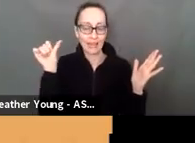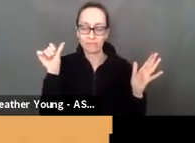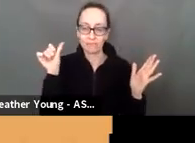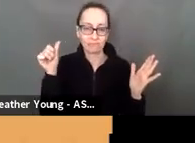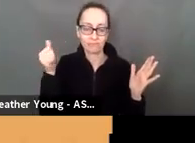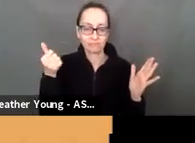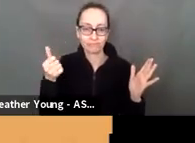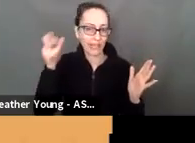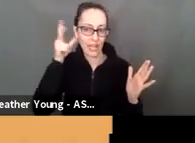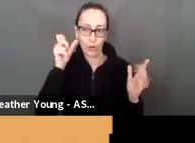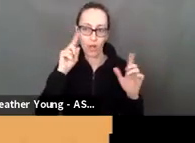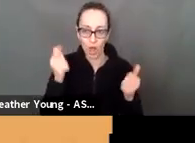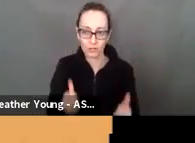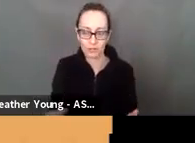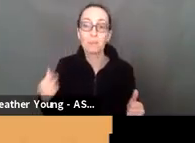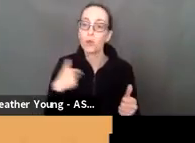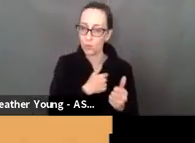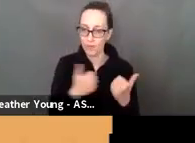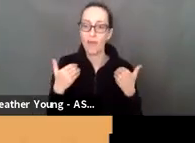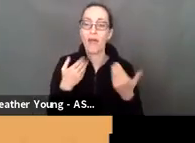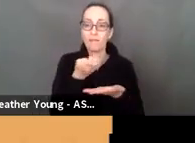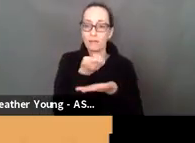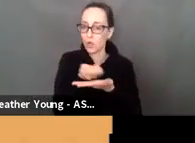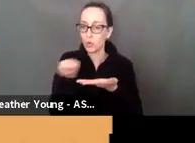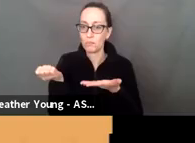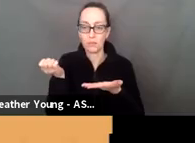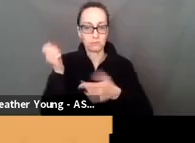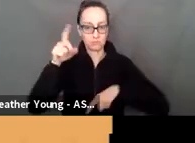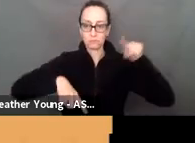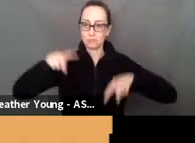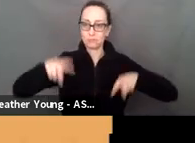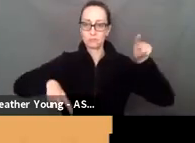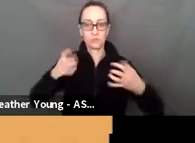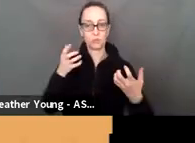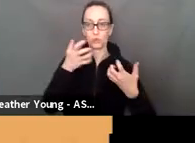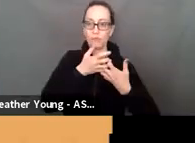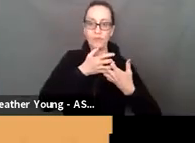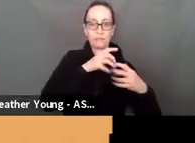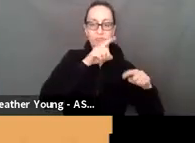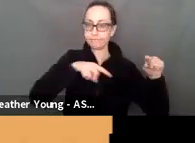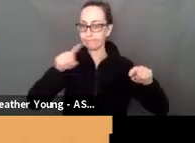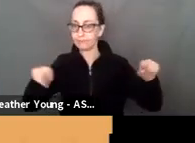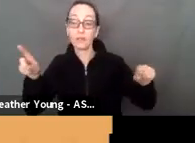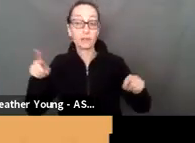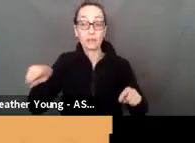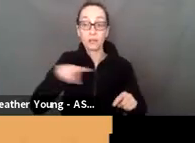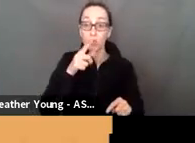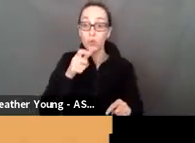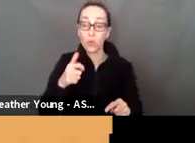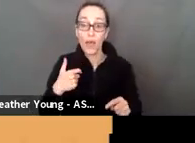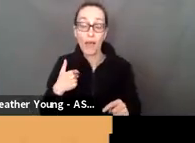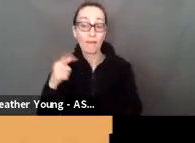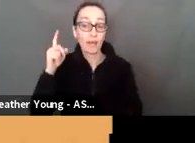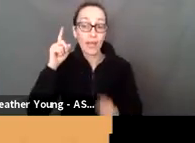equipment for that range of hearing loss. So anyone who has hearing loss, and then also we